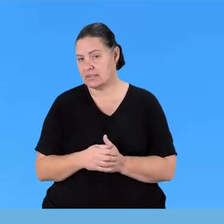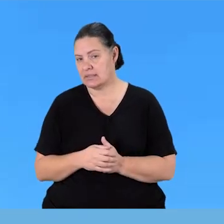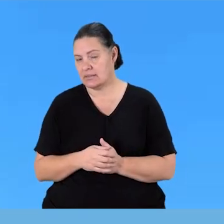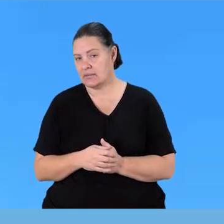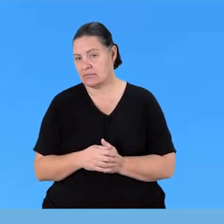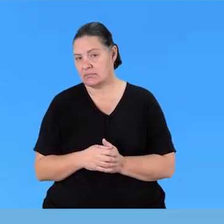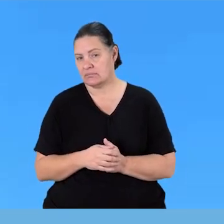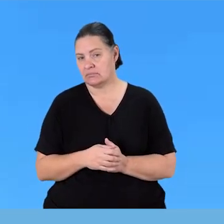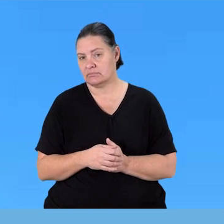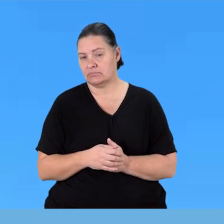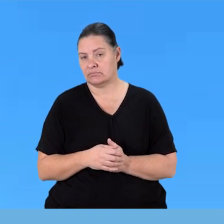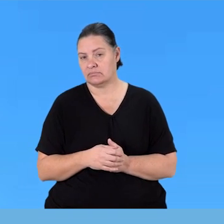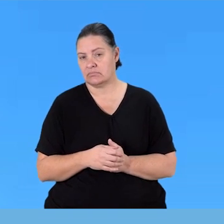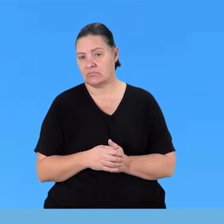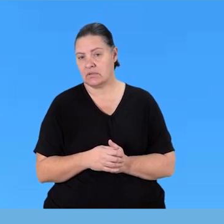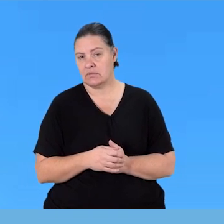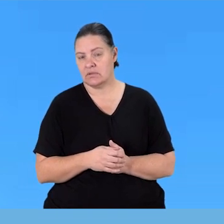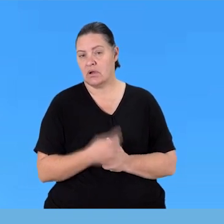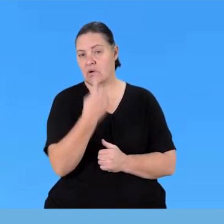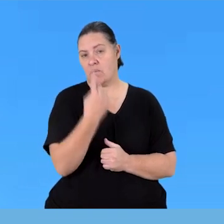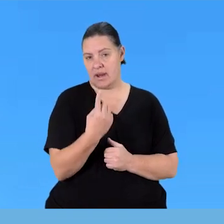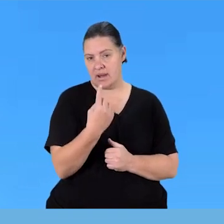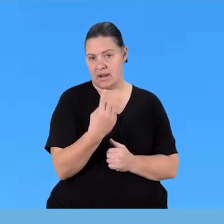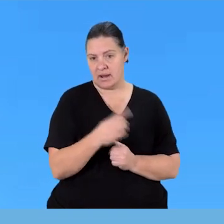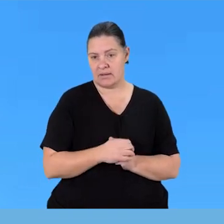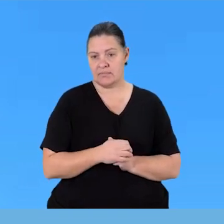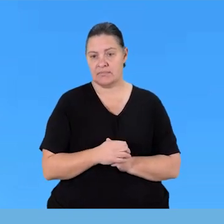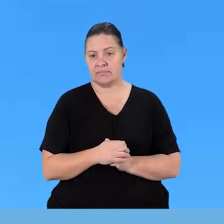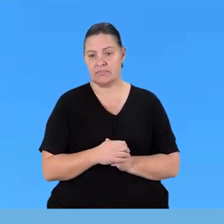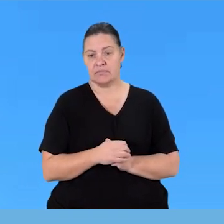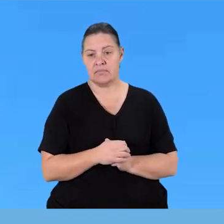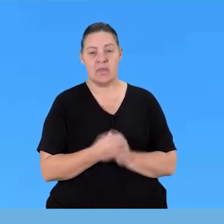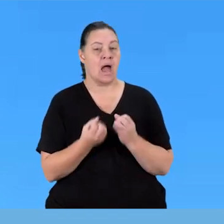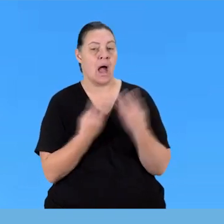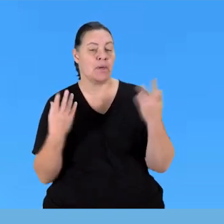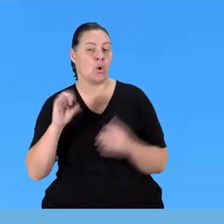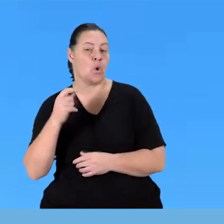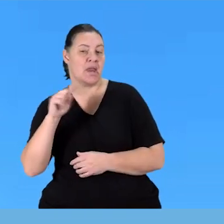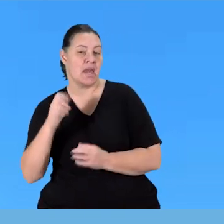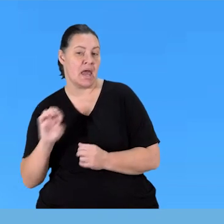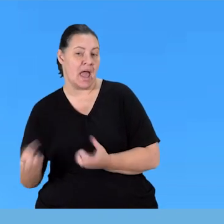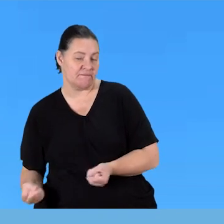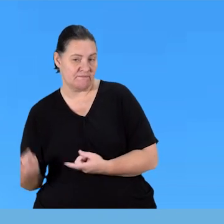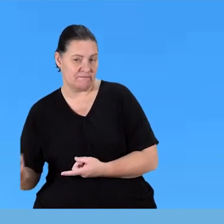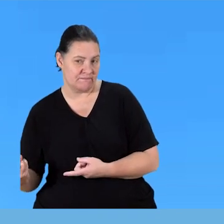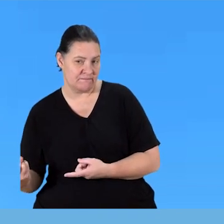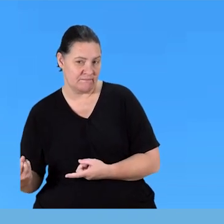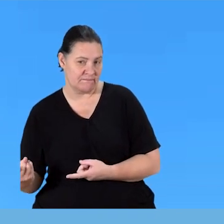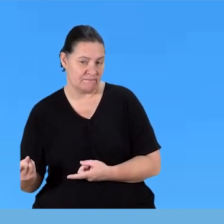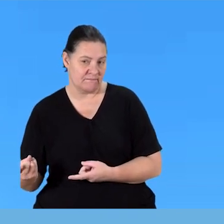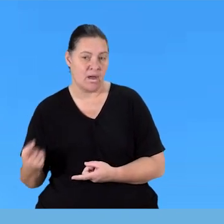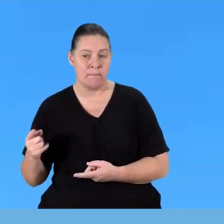products. How many borons do we have? It is only just the one boron. And then how many chlorines do we have? That is determined by